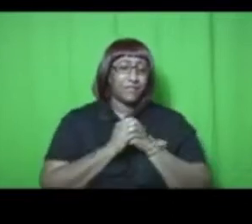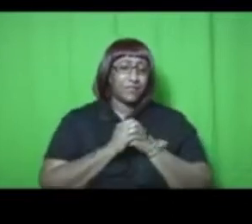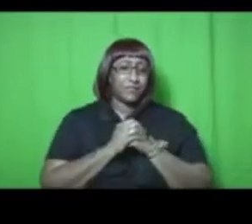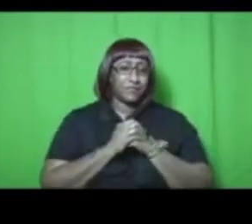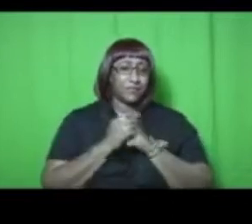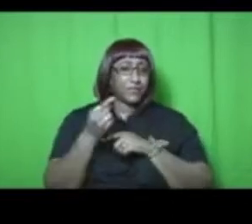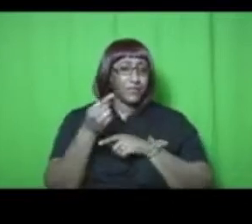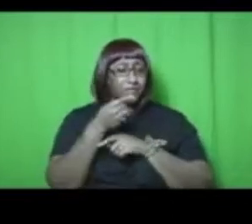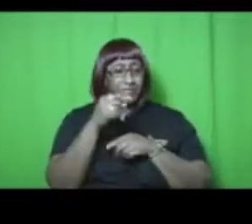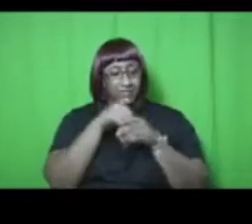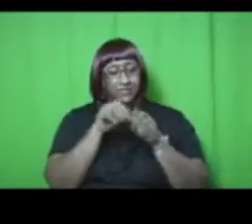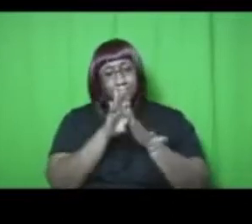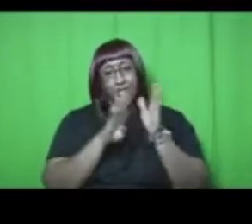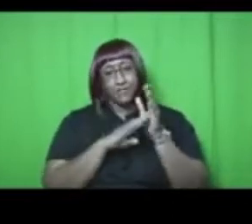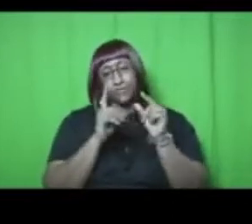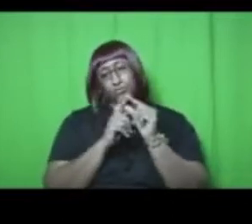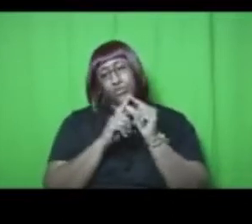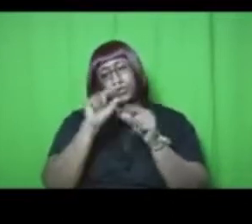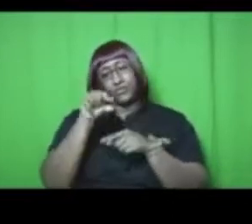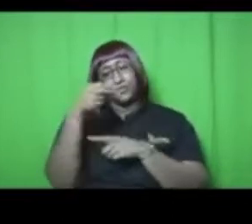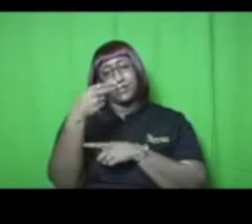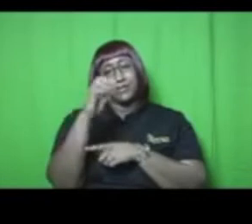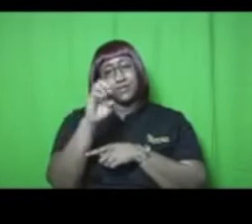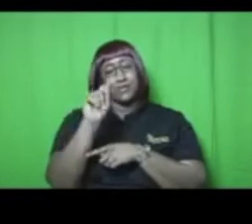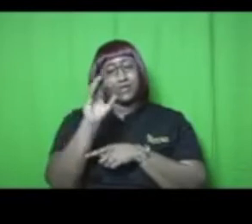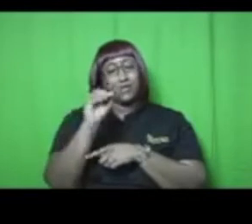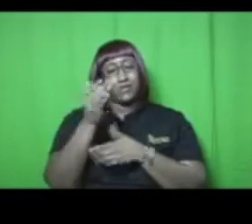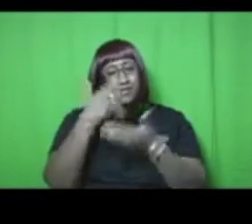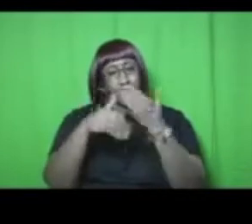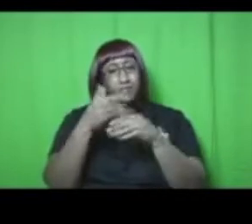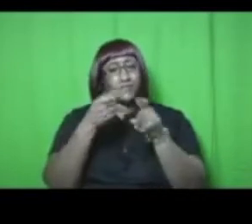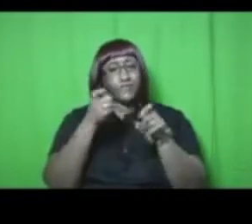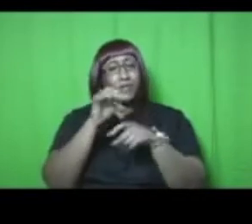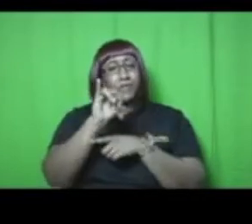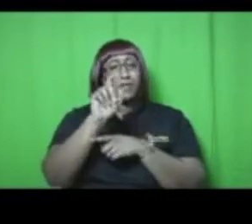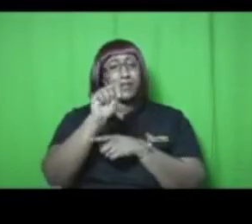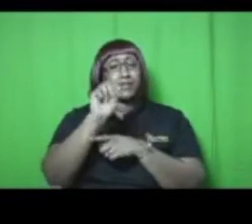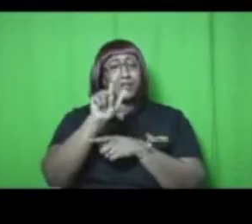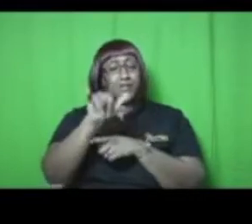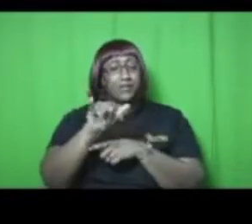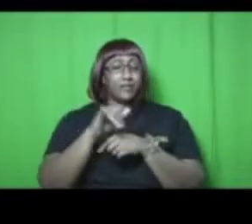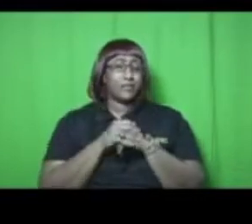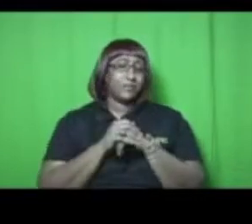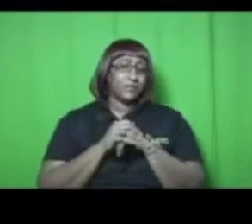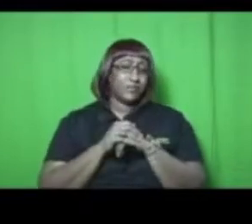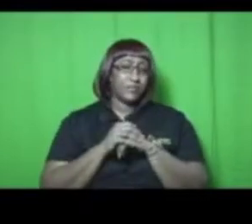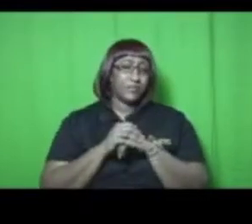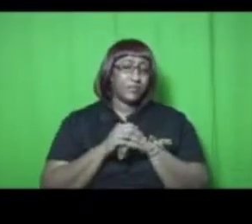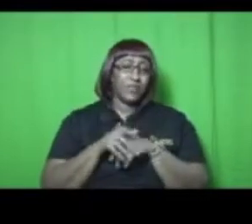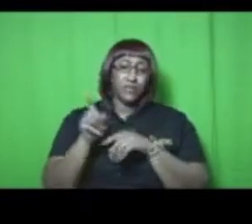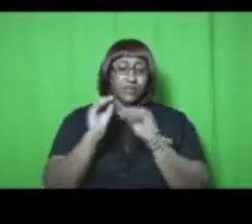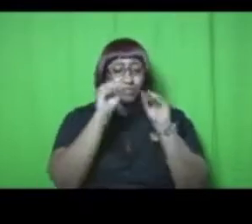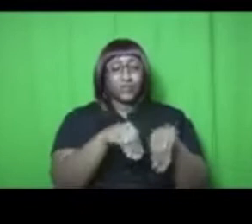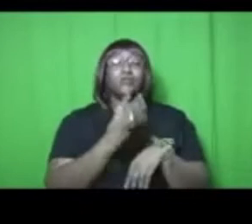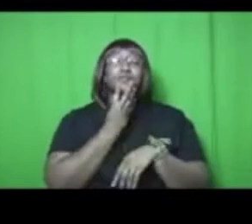The first ghetto is in the Bible. Now, the word ghetto actually comes from Italy, in Venice, where they put